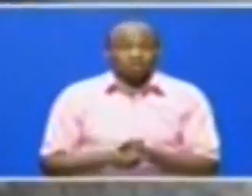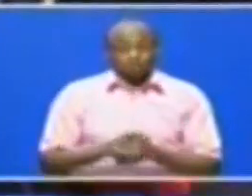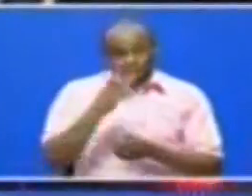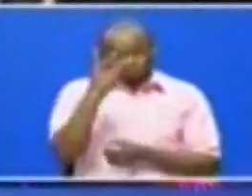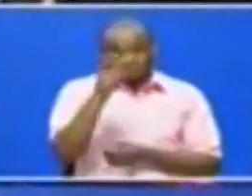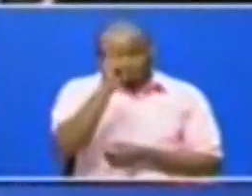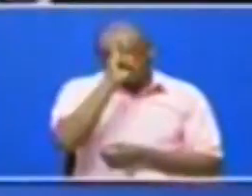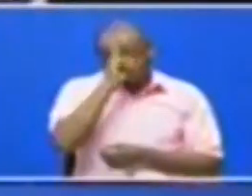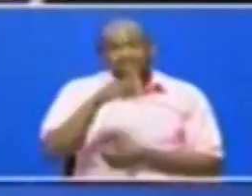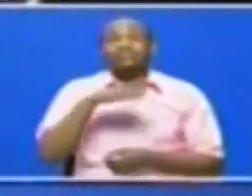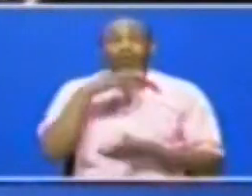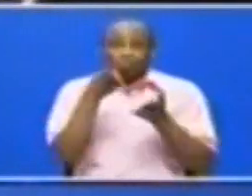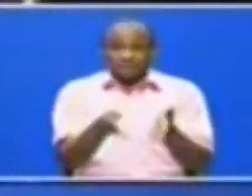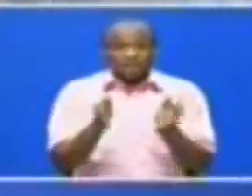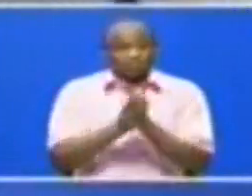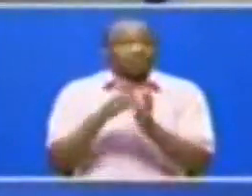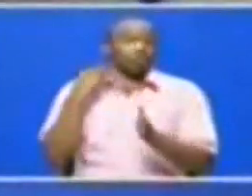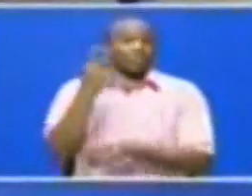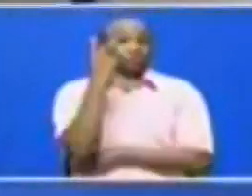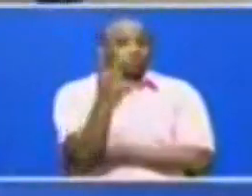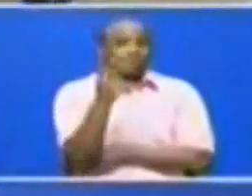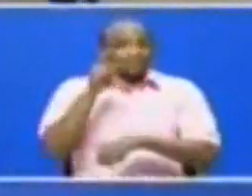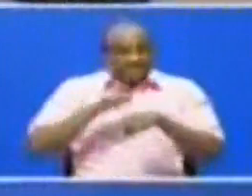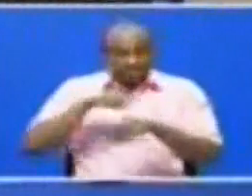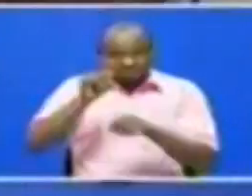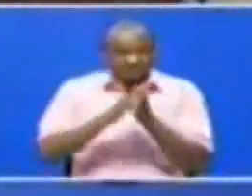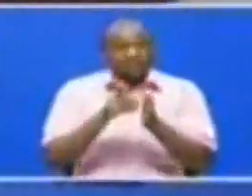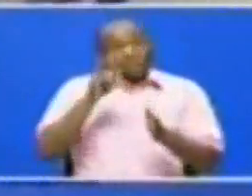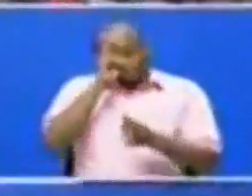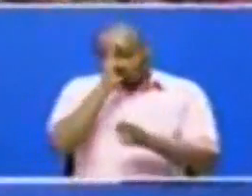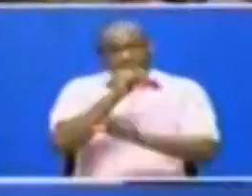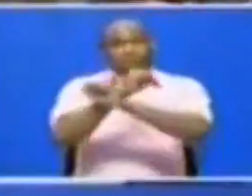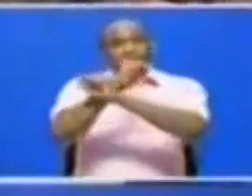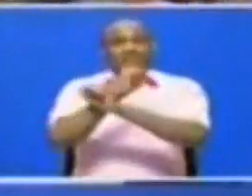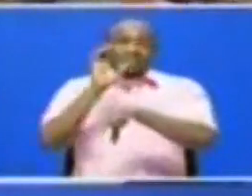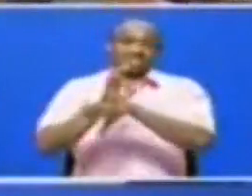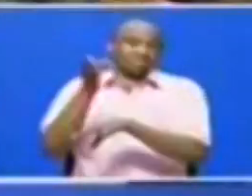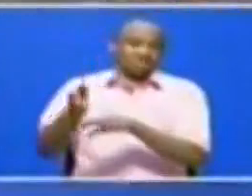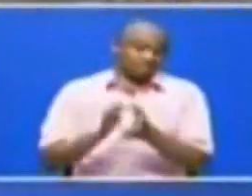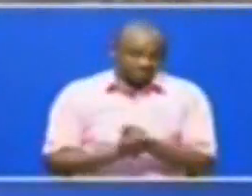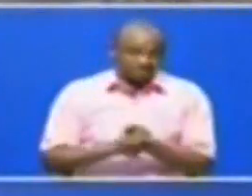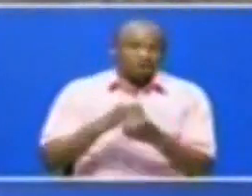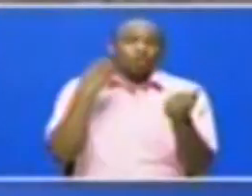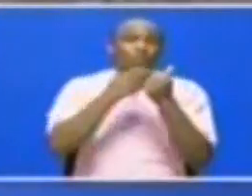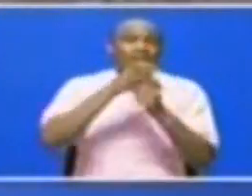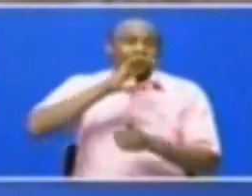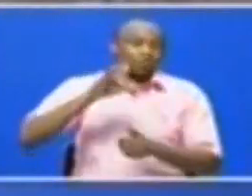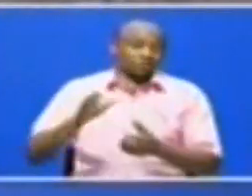been killed today by two unknown assailants as they were manning a church in Diani town of Kwale County.